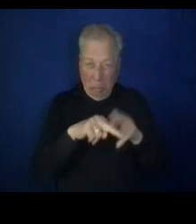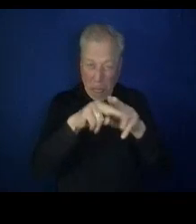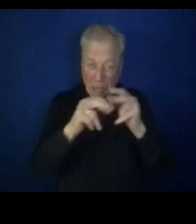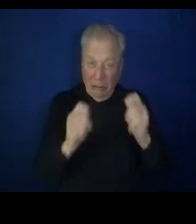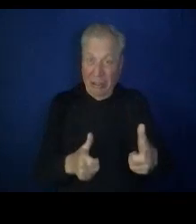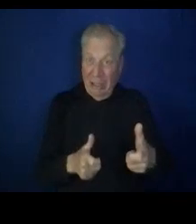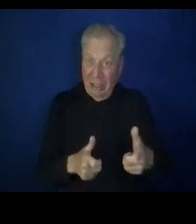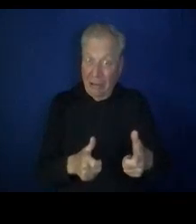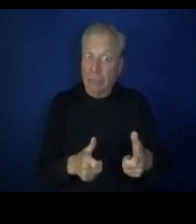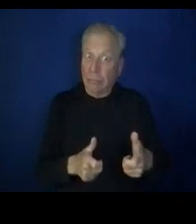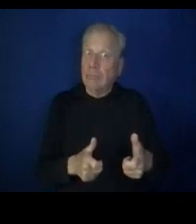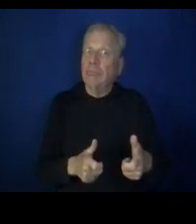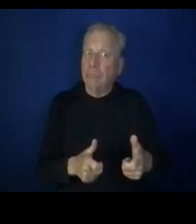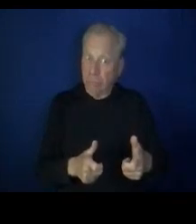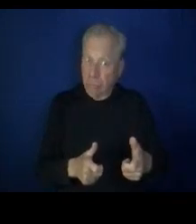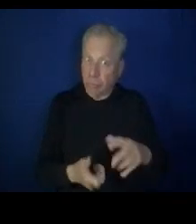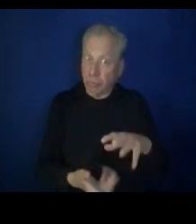crazy things can happen.